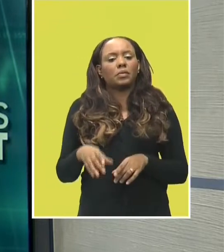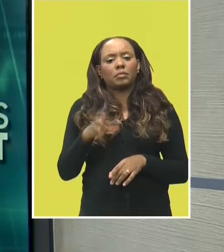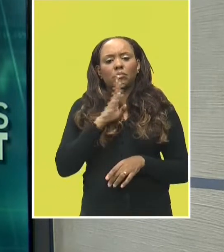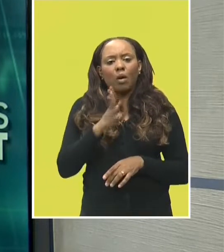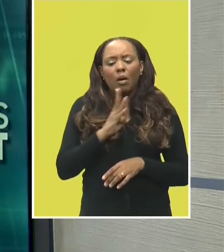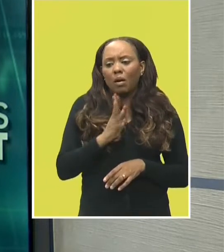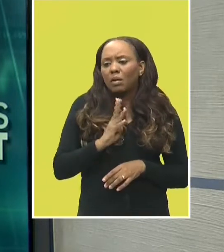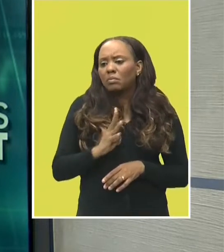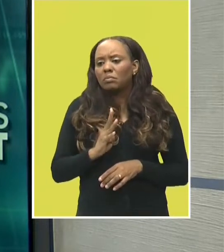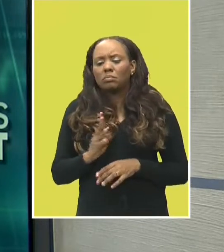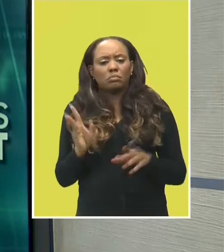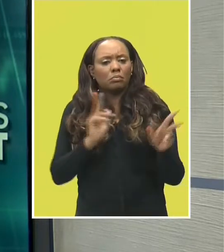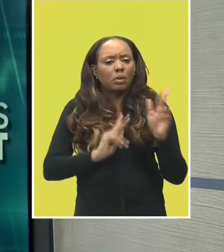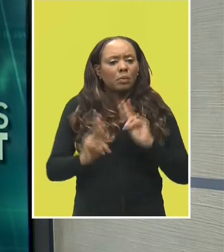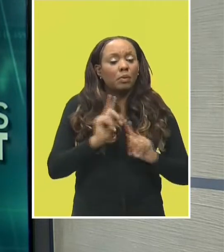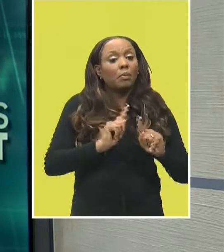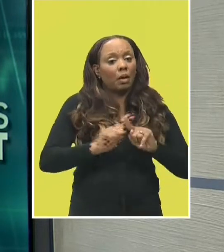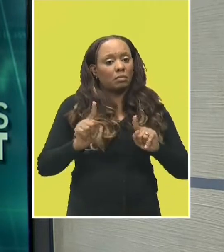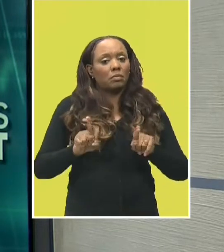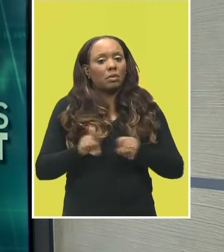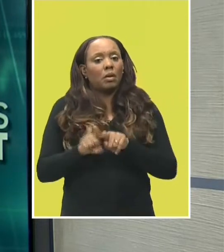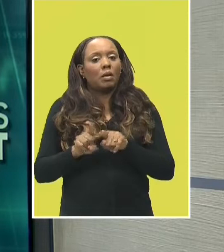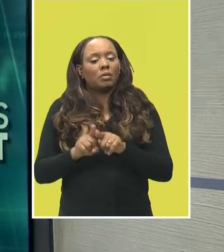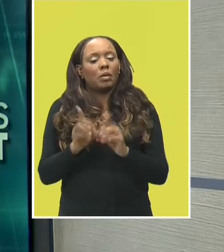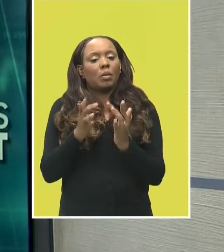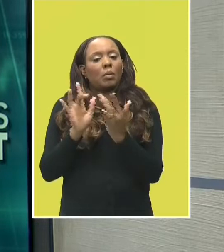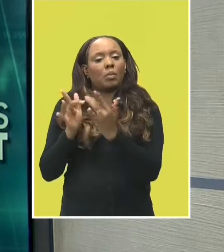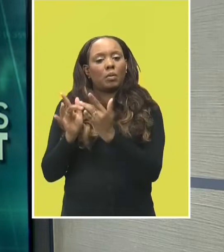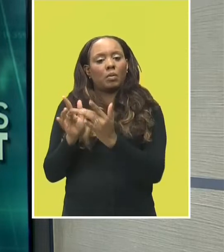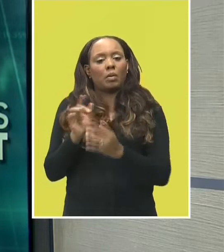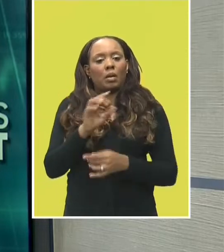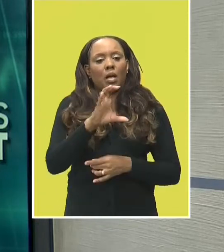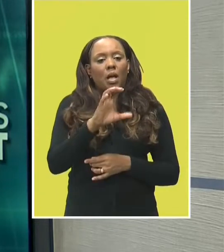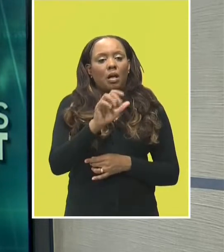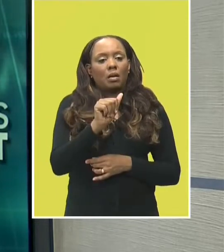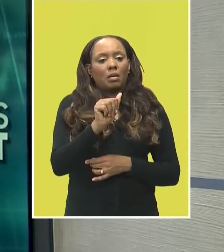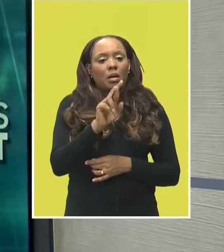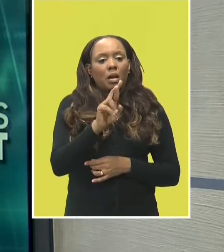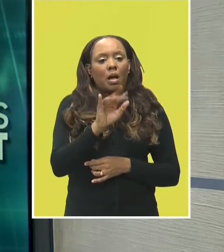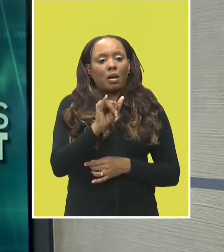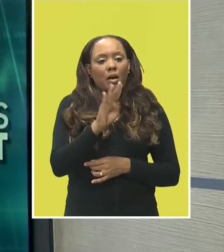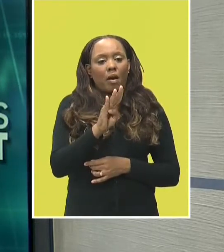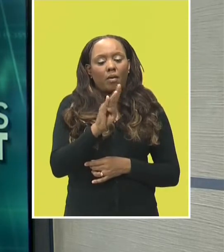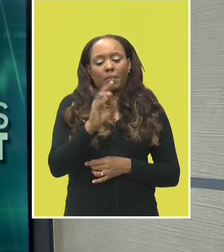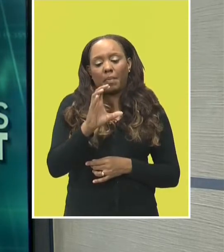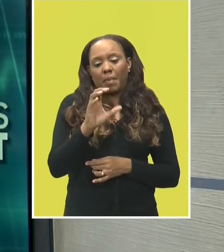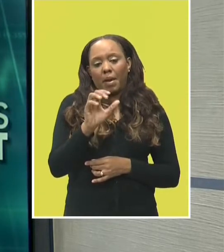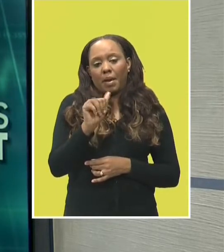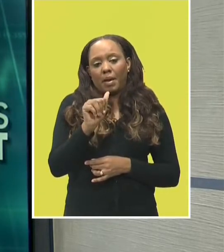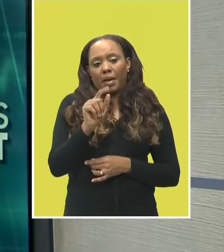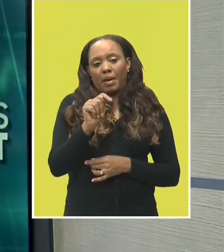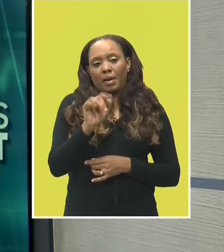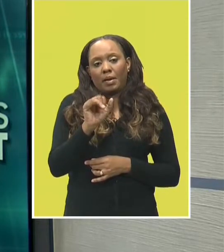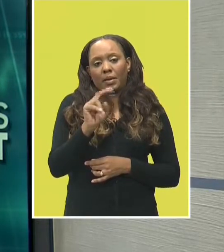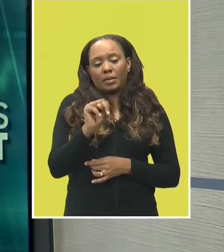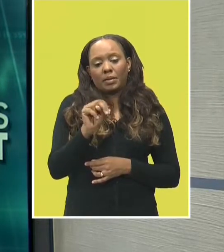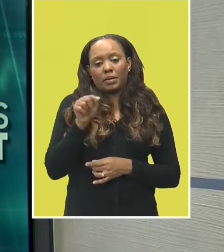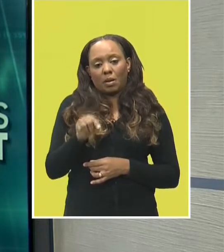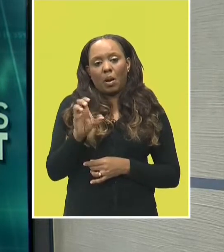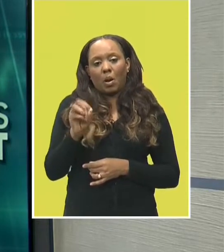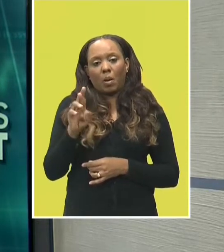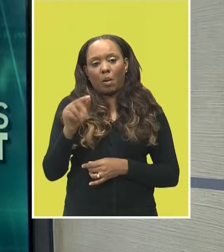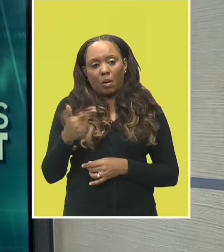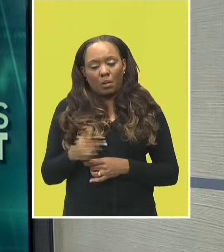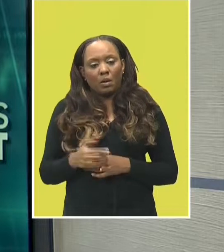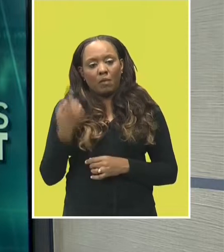the brand is relying on their website caribcation.org and the social media platforms to get the word out. Mr. Gustav says their aim is